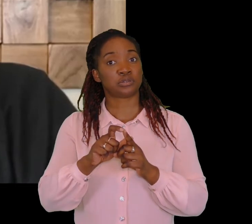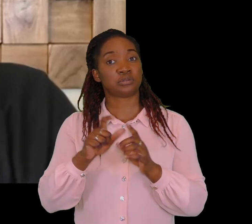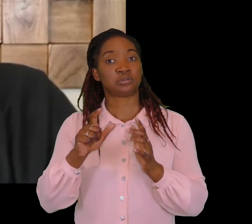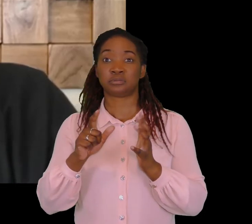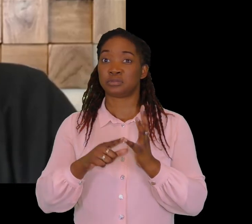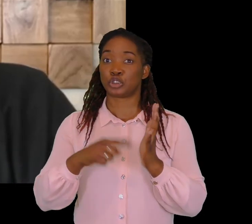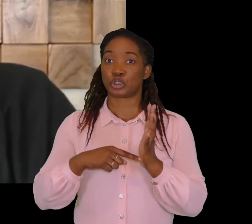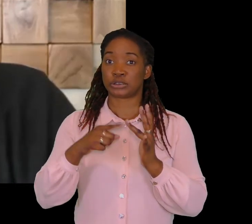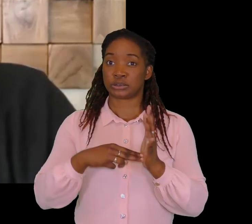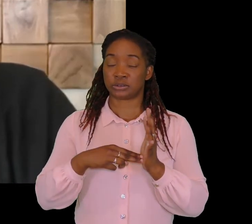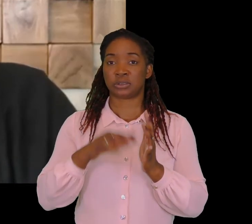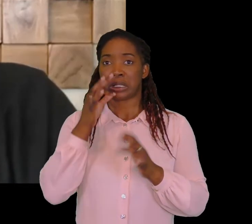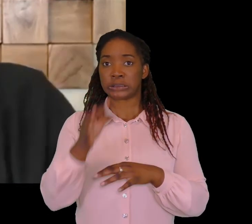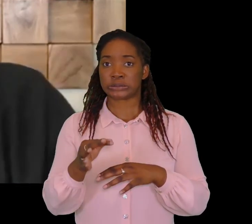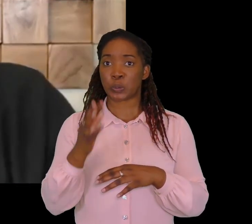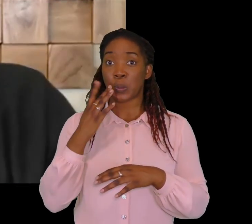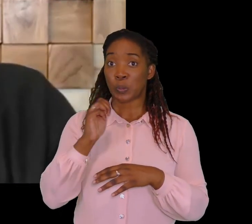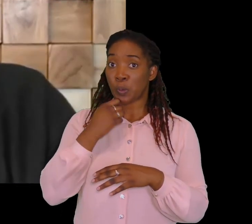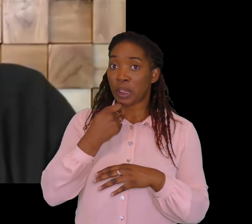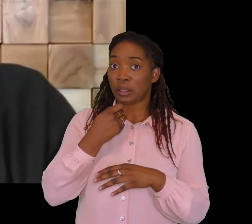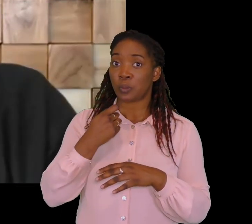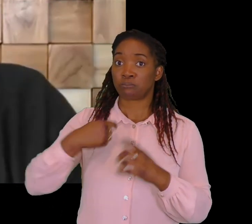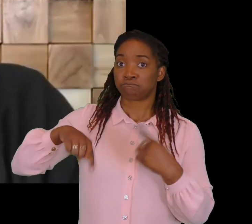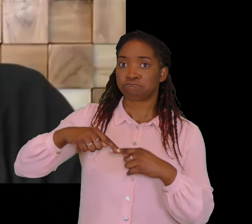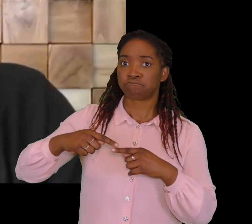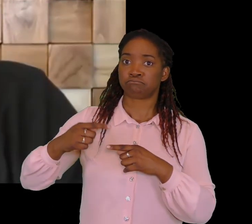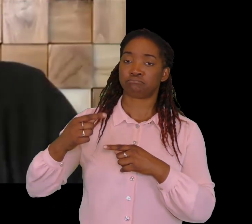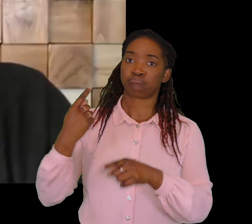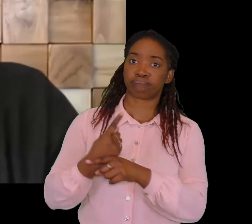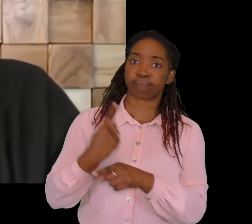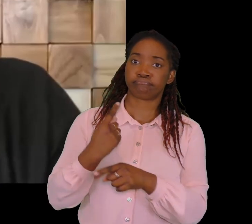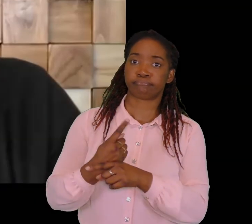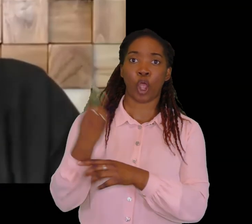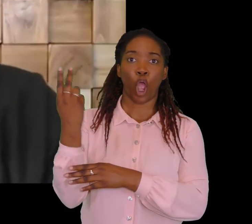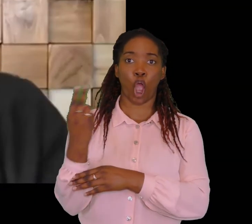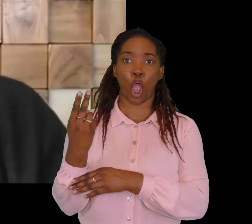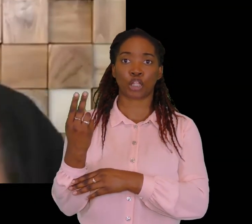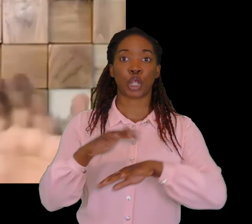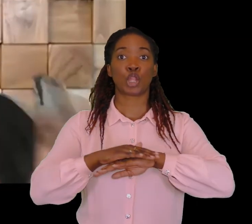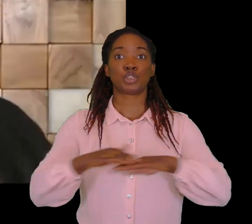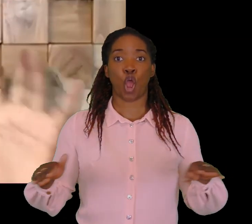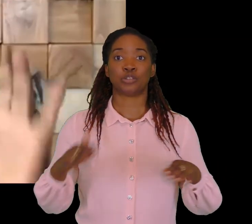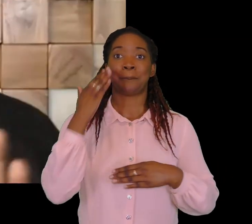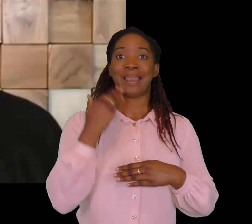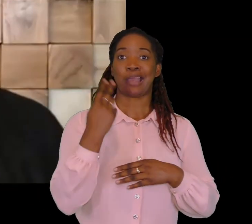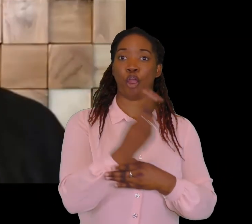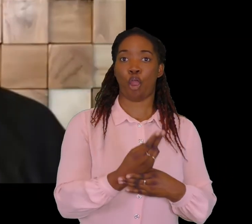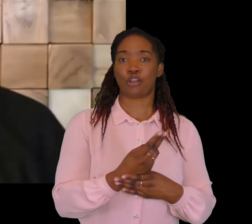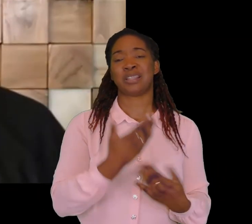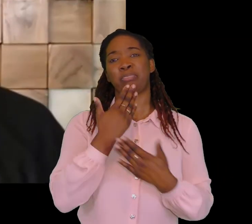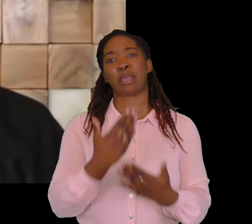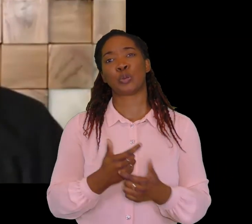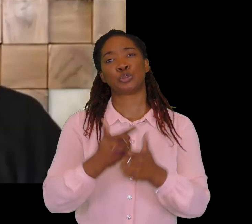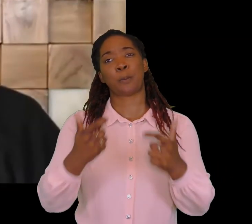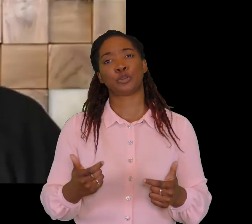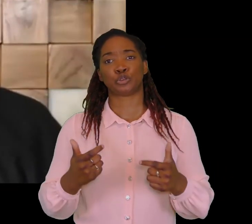Agbite about when will we be talking about art rather than Black art. Again, thank you so much for your